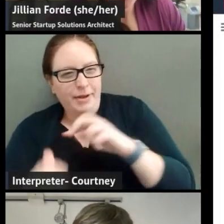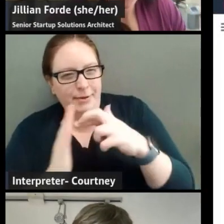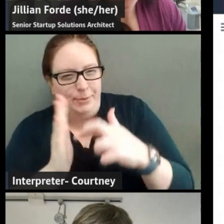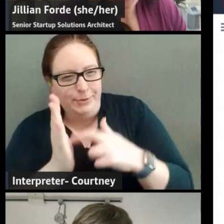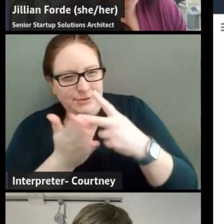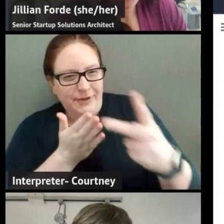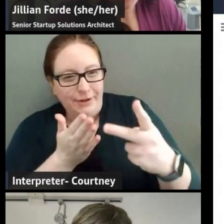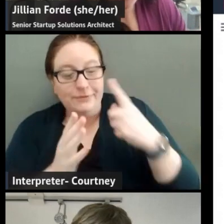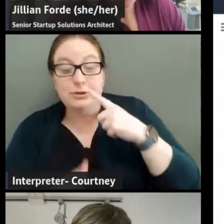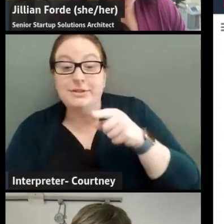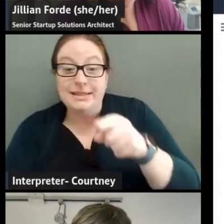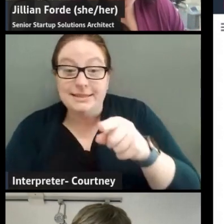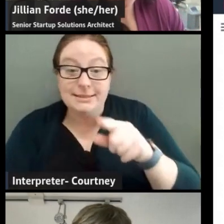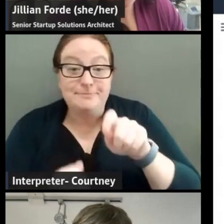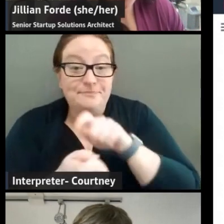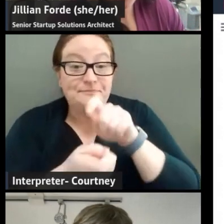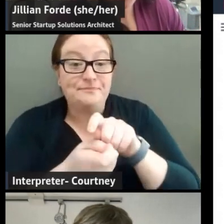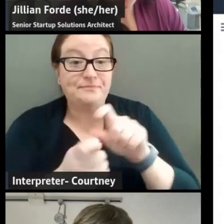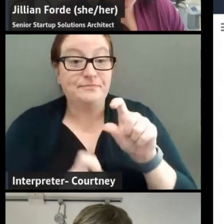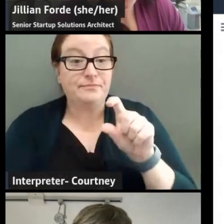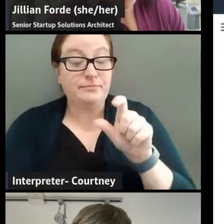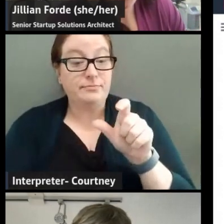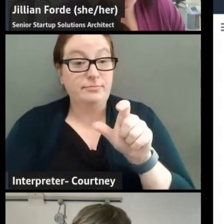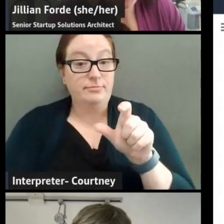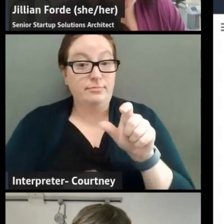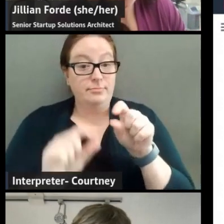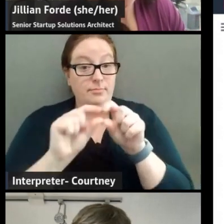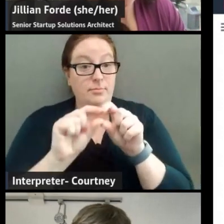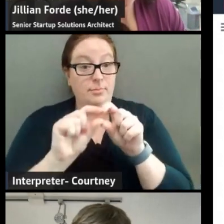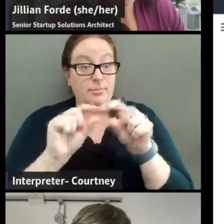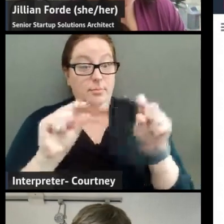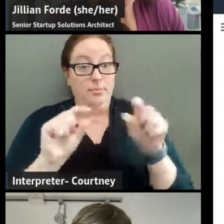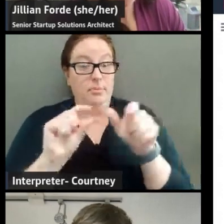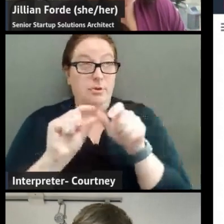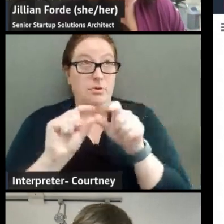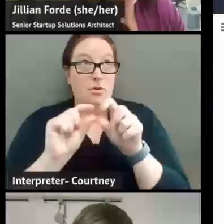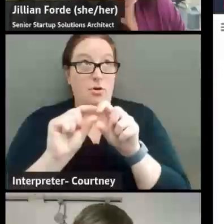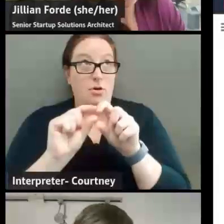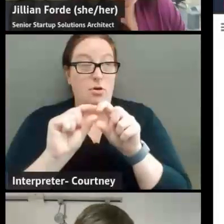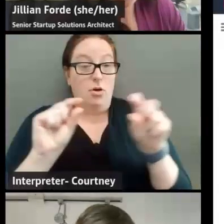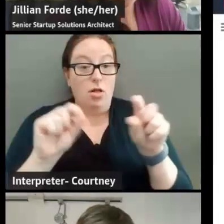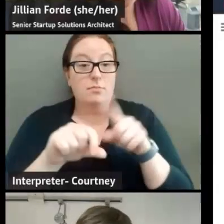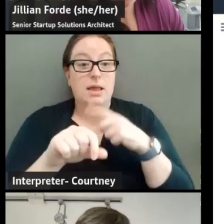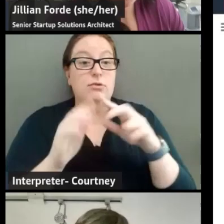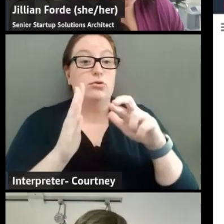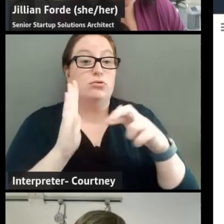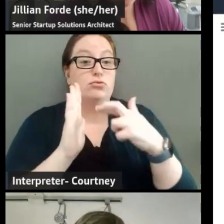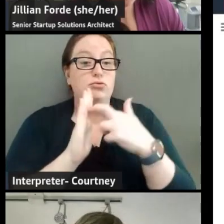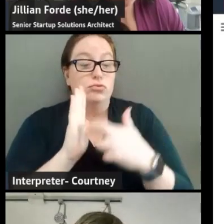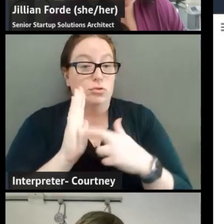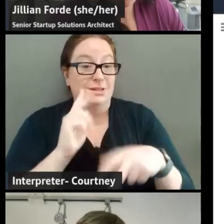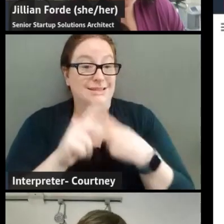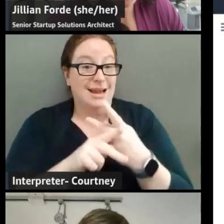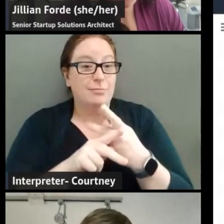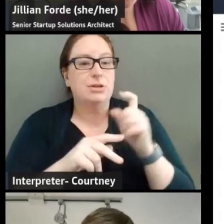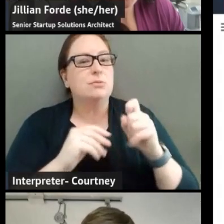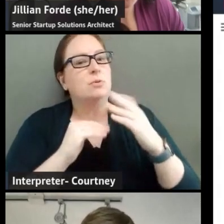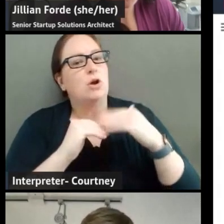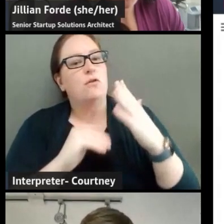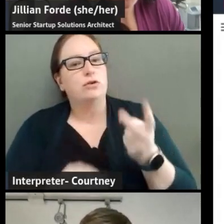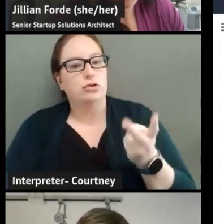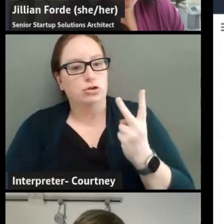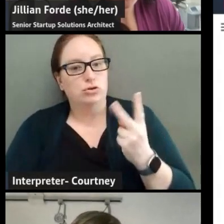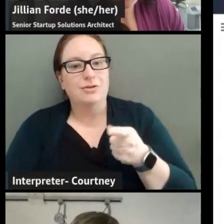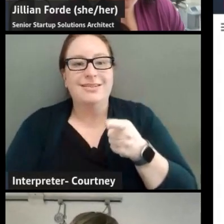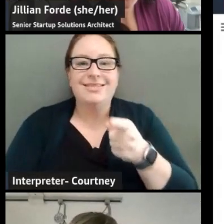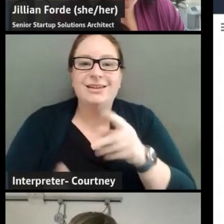particular column length field, column length rule type, The first name was supposed to be greater than 2, and in this record,